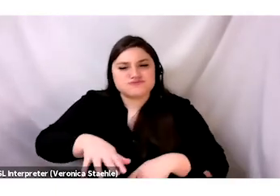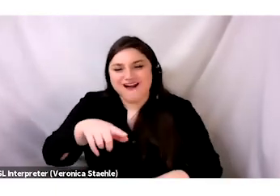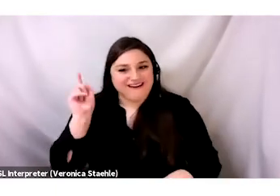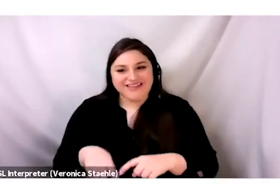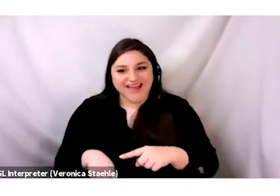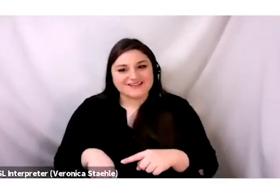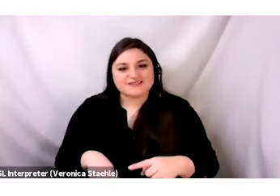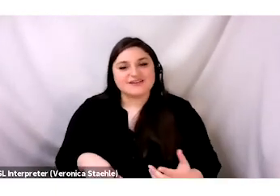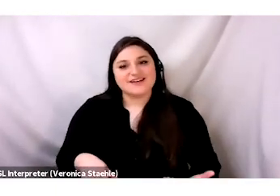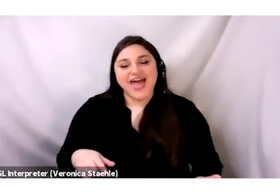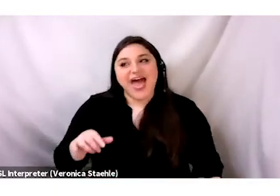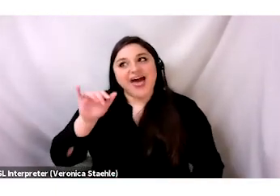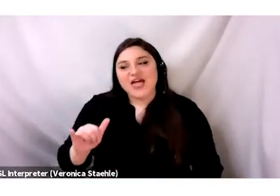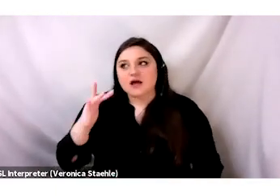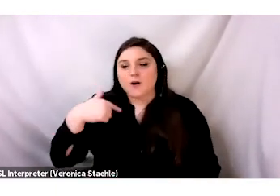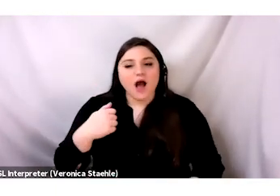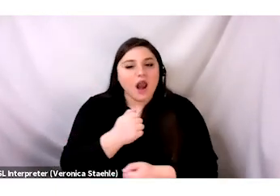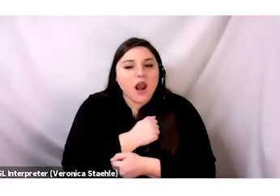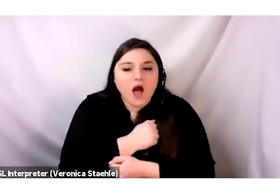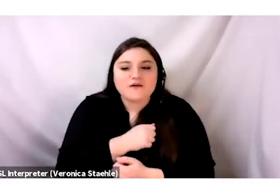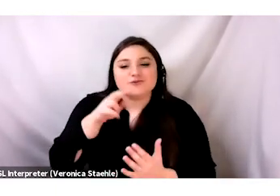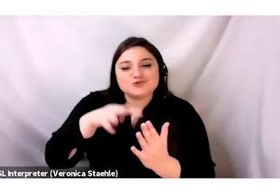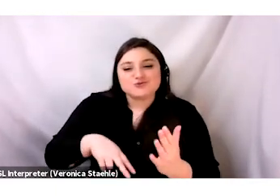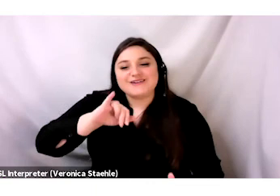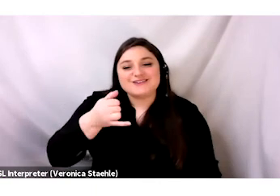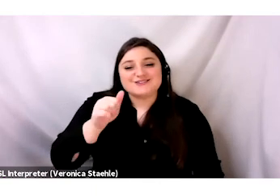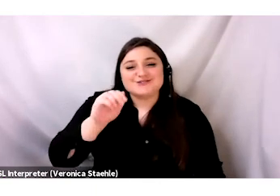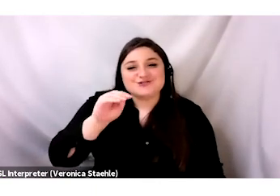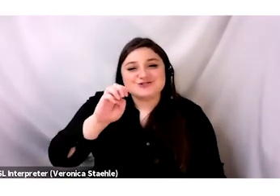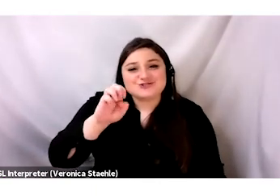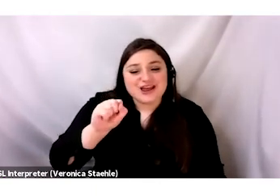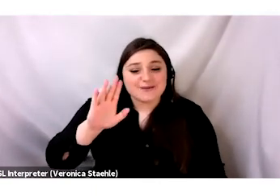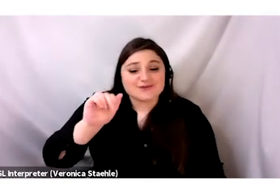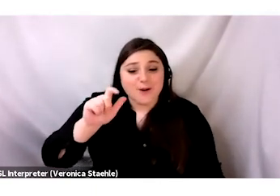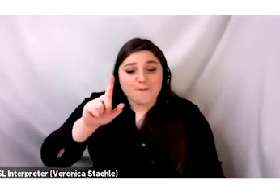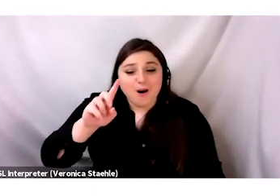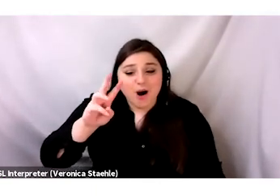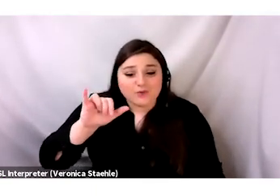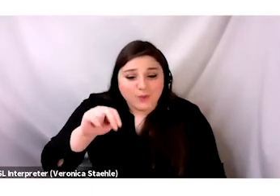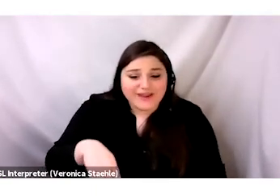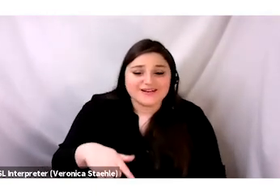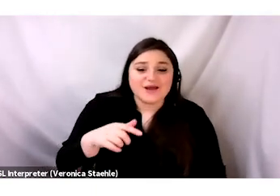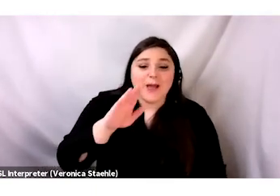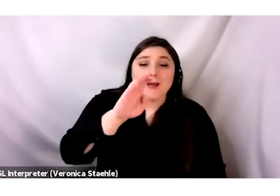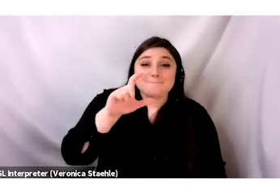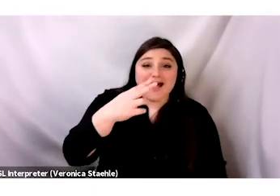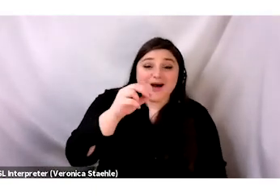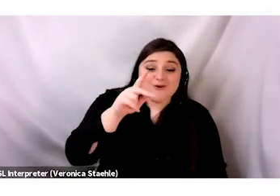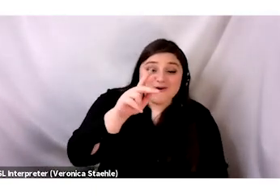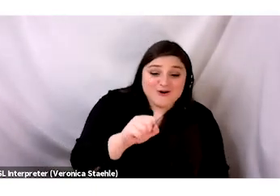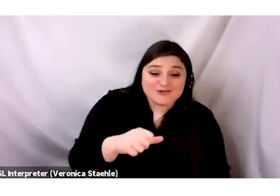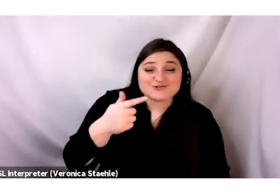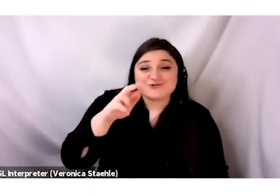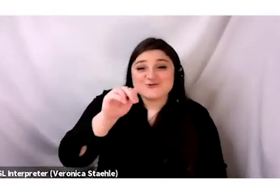is why I love to read, the works of James Baldwin or Bell Hooks or Grace Lee Boggs, these